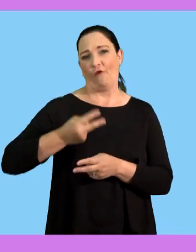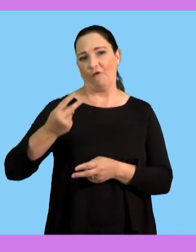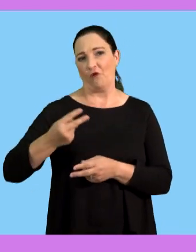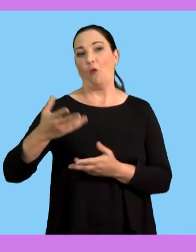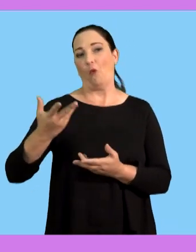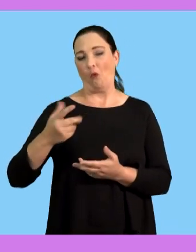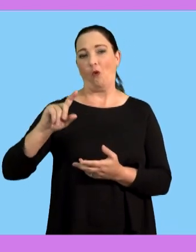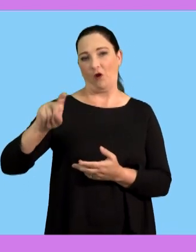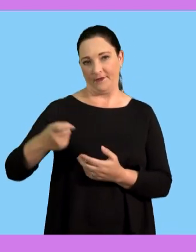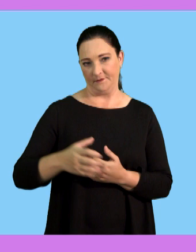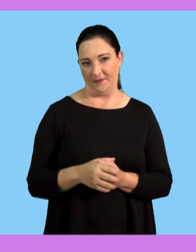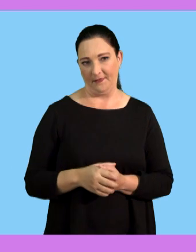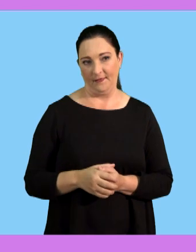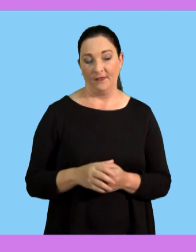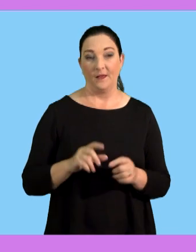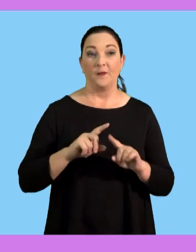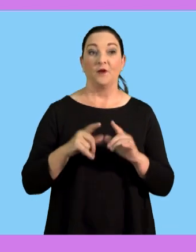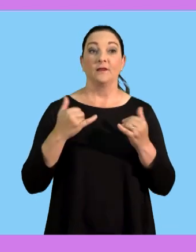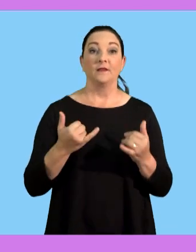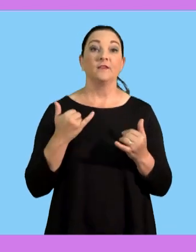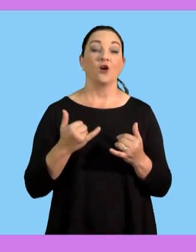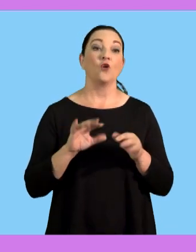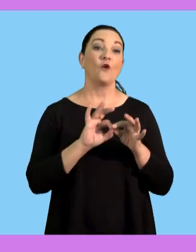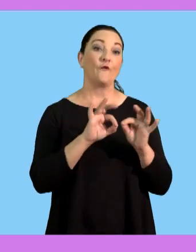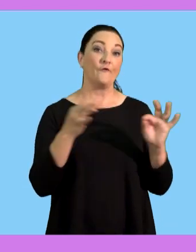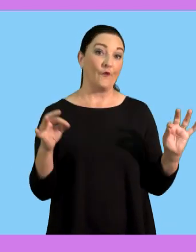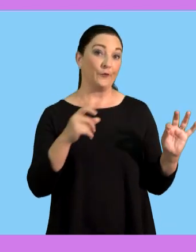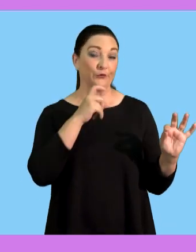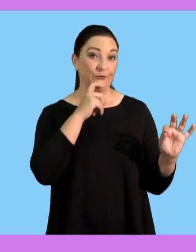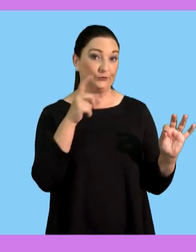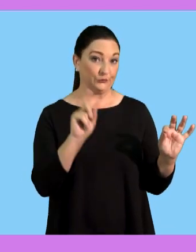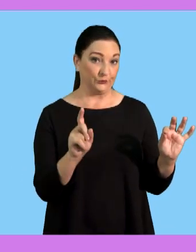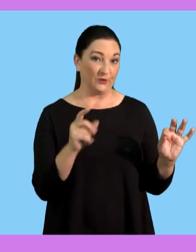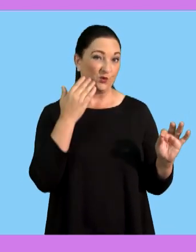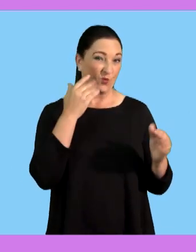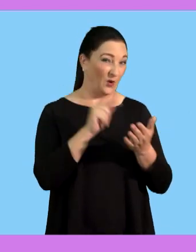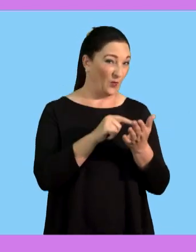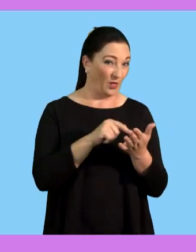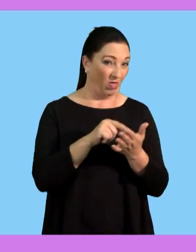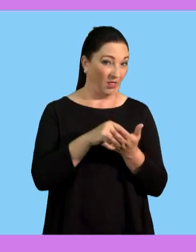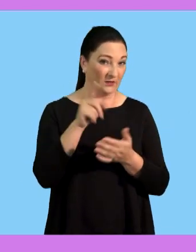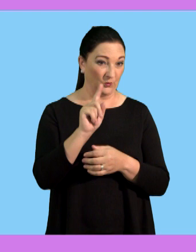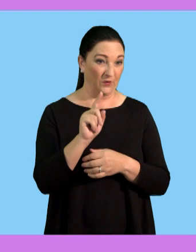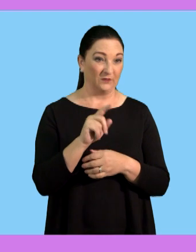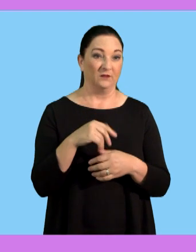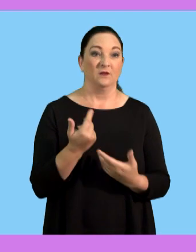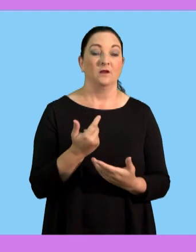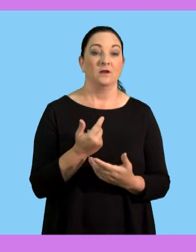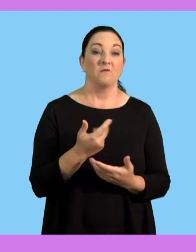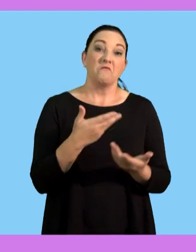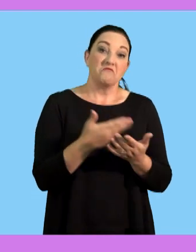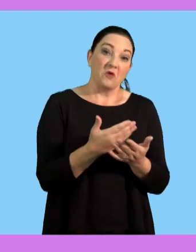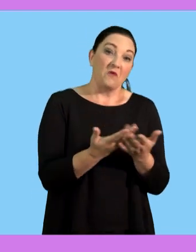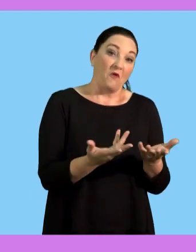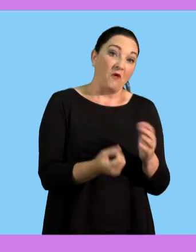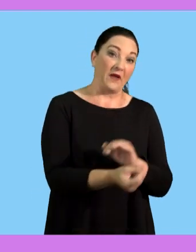as a decimal. Also important to note is that the formula that we use when we calculate probability is, we say